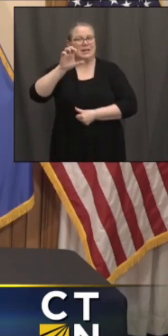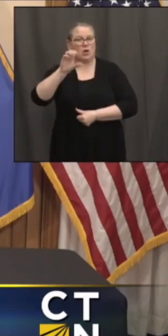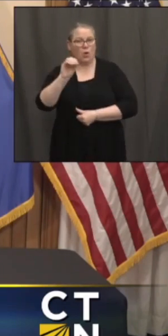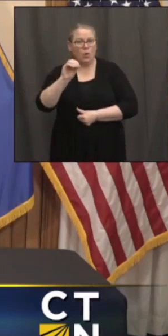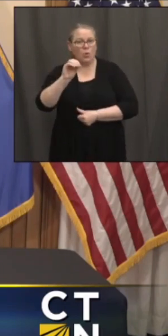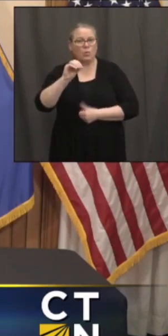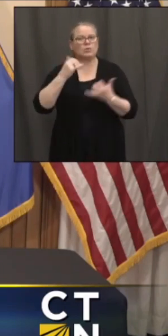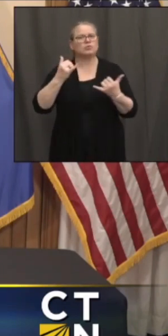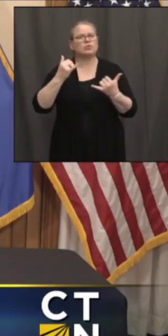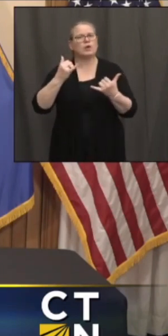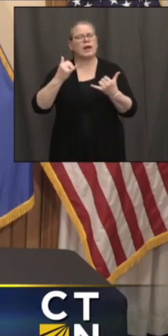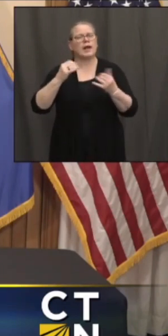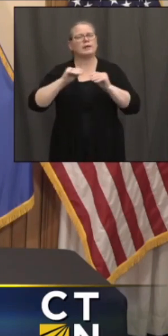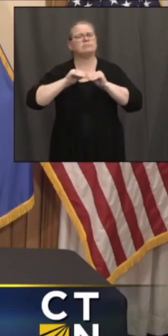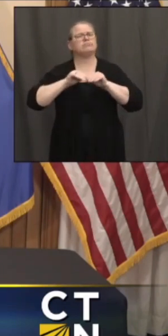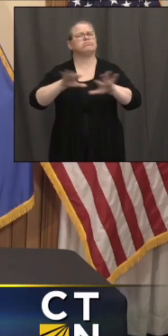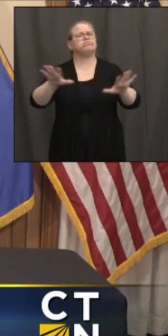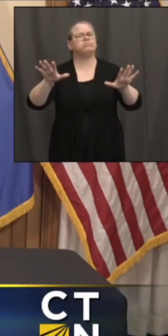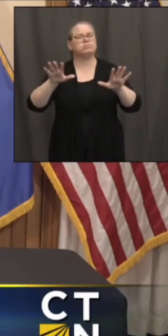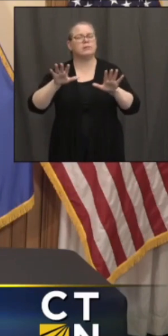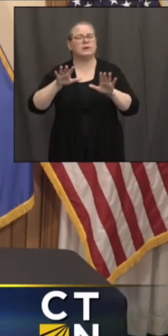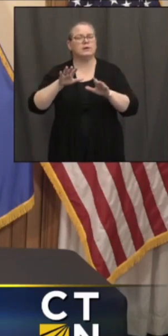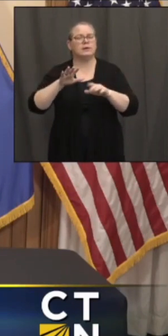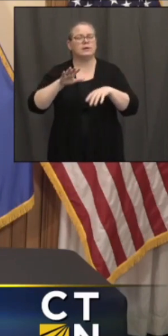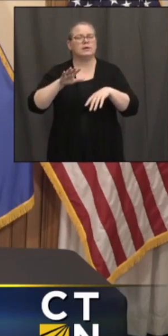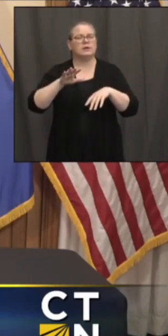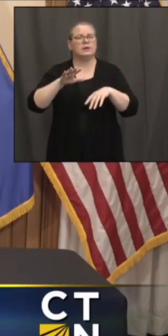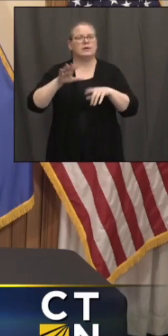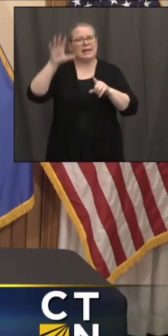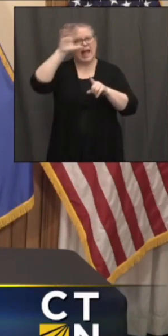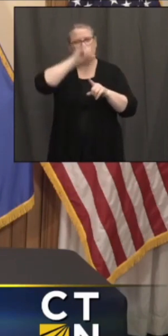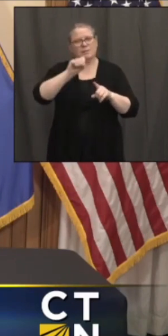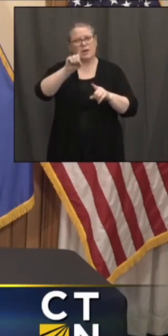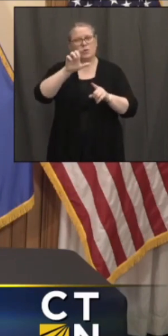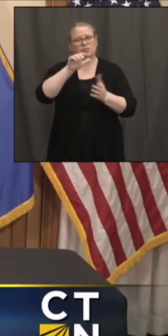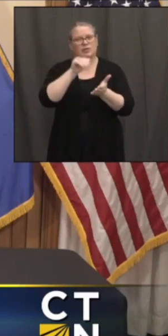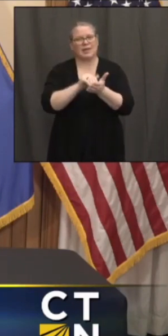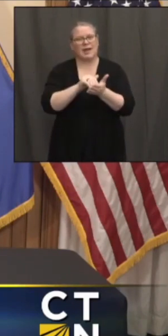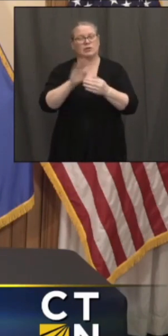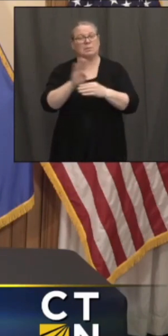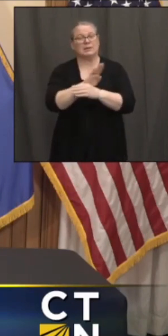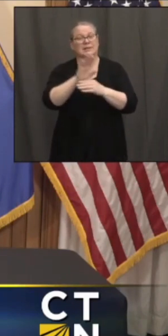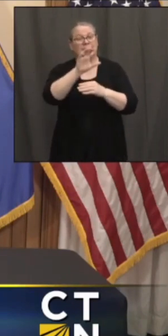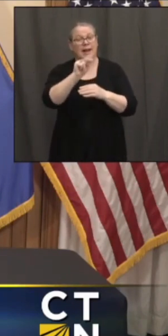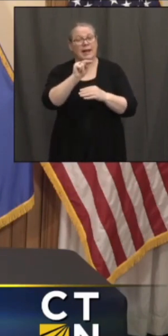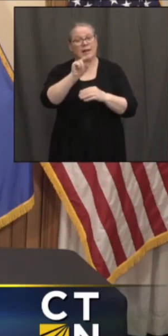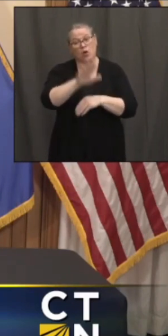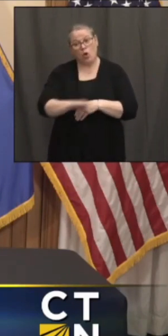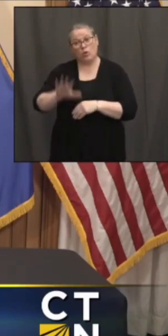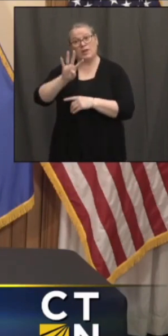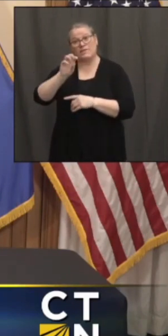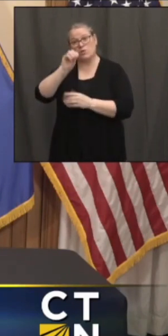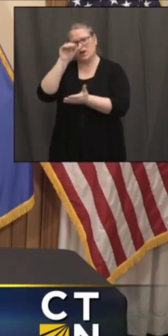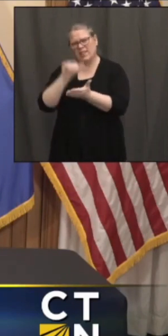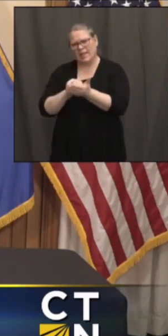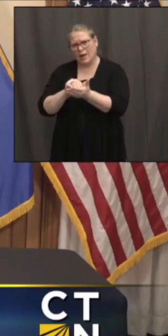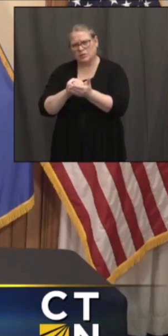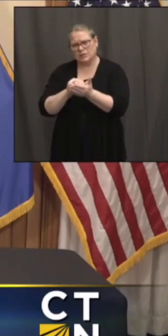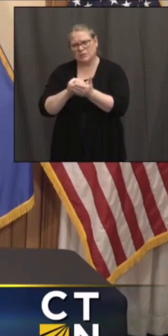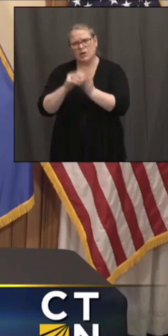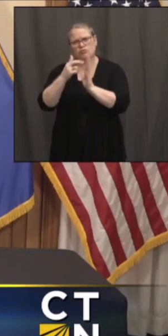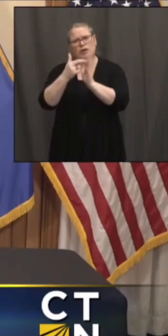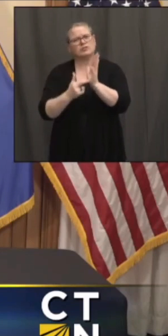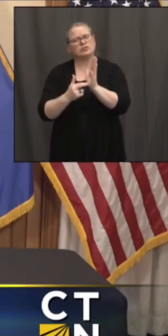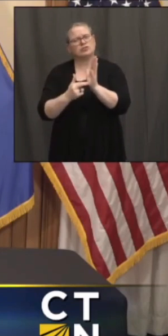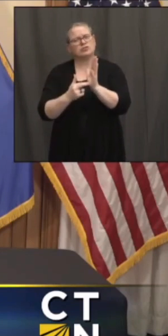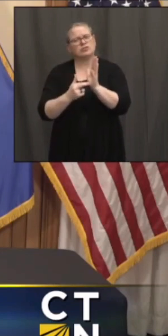that only 40,000 of the estimated 100,000 businesses in Connecticut have registered to